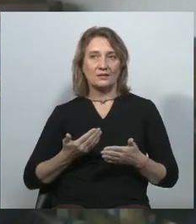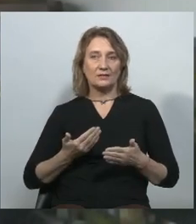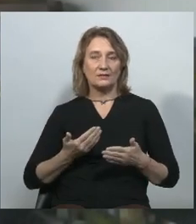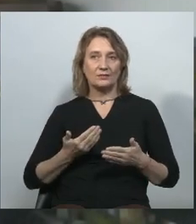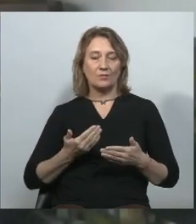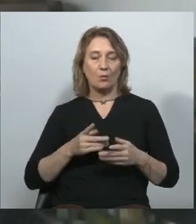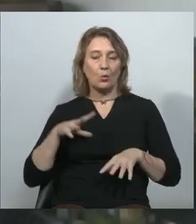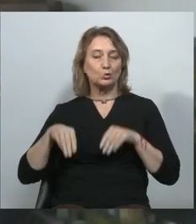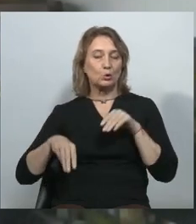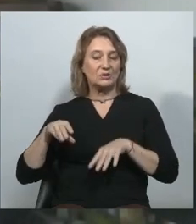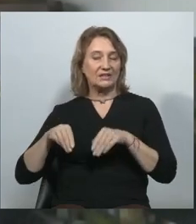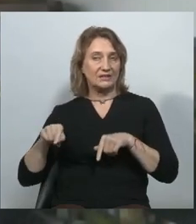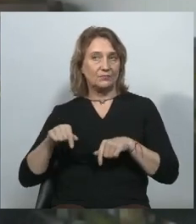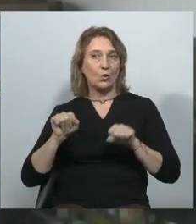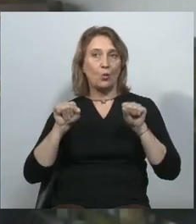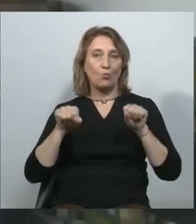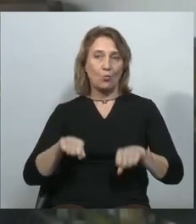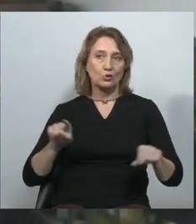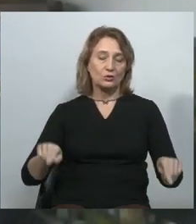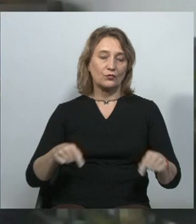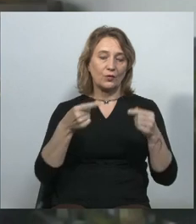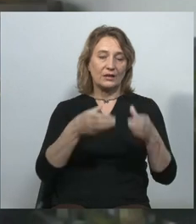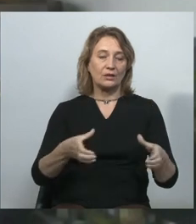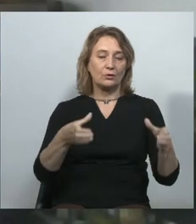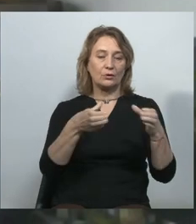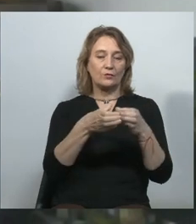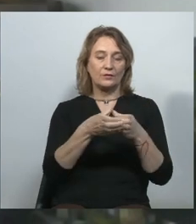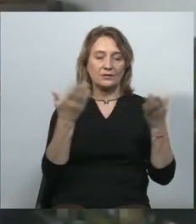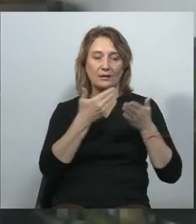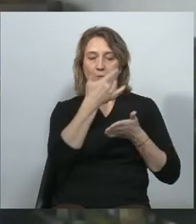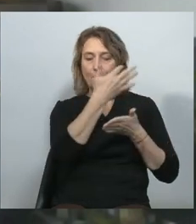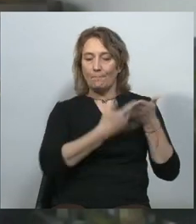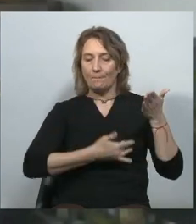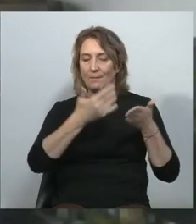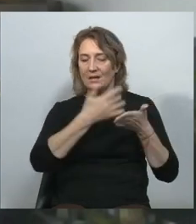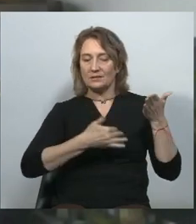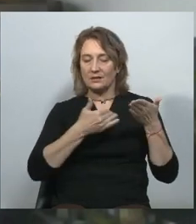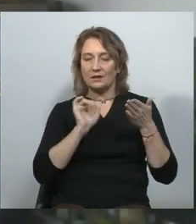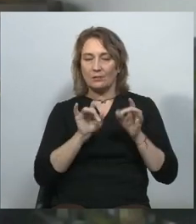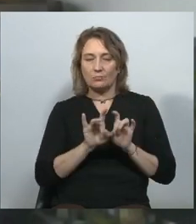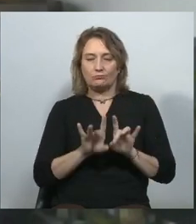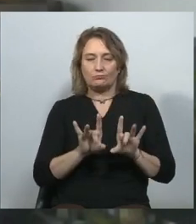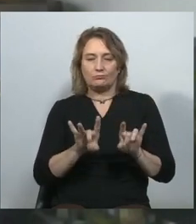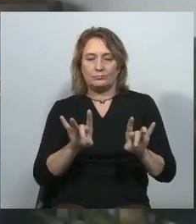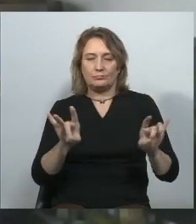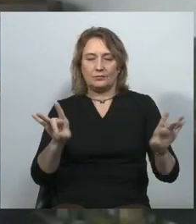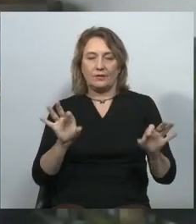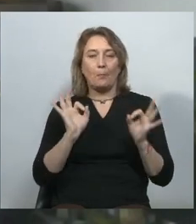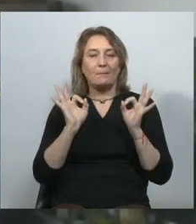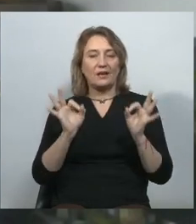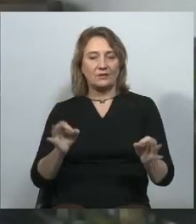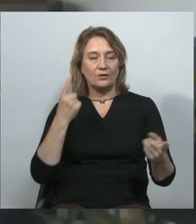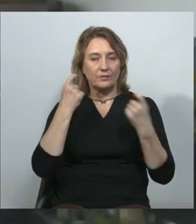people, to people who were sick and couldn't go out. And there was a series of voicemails that were, or voice notes that were sent around and were very, very